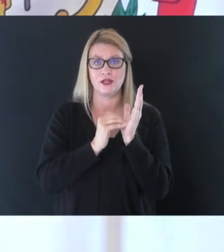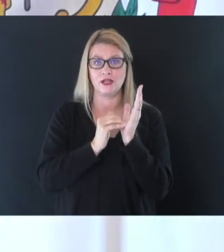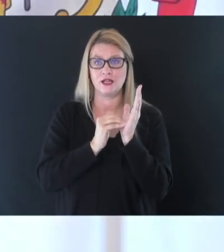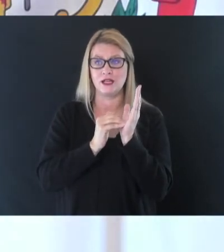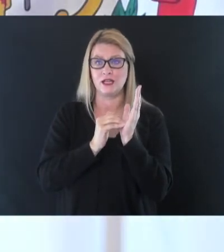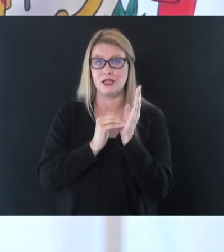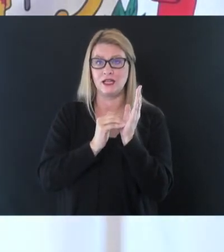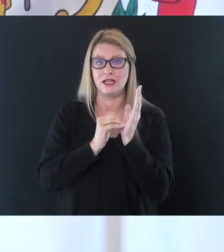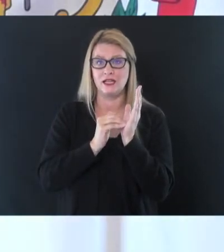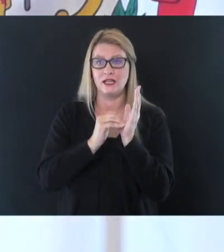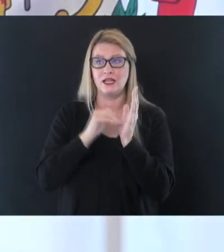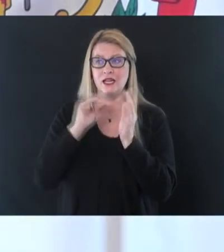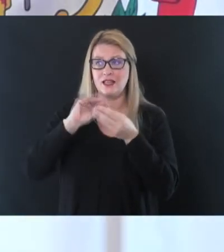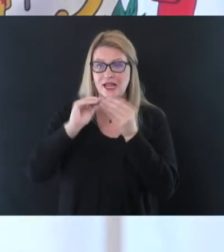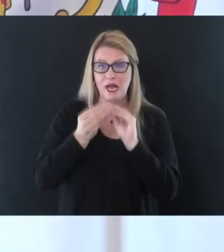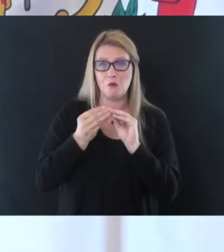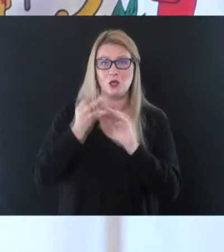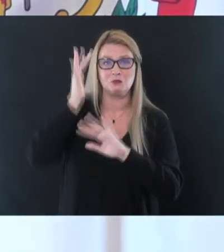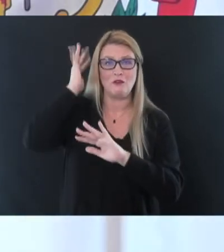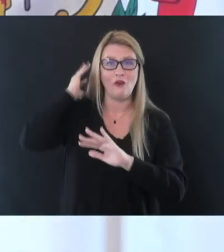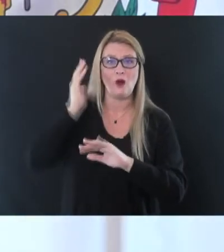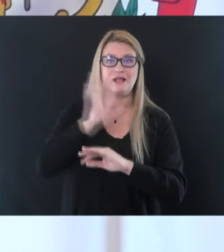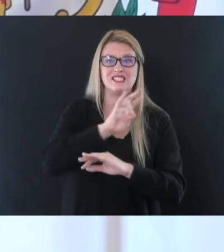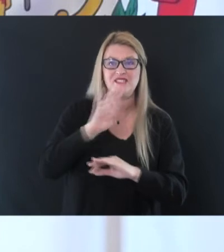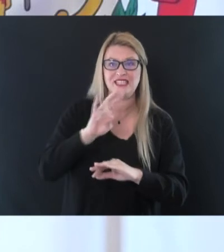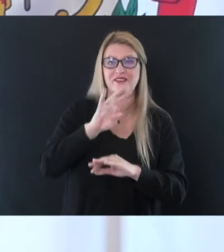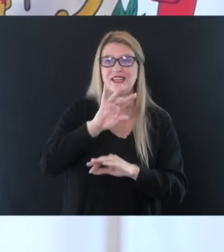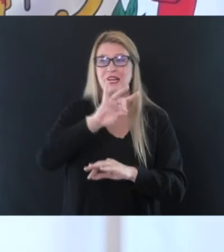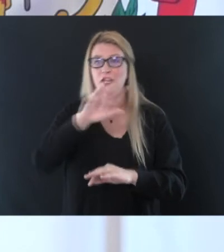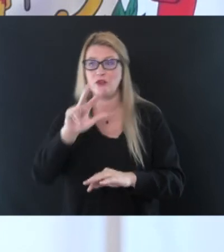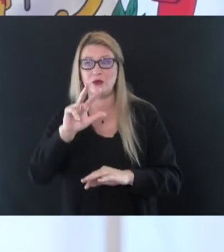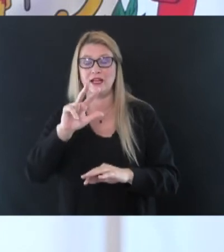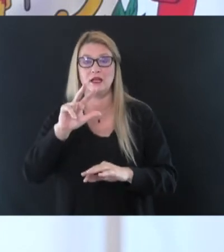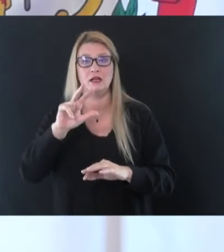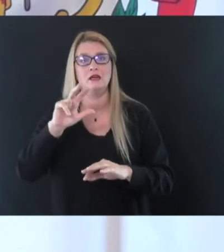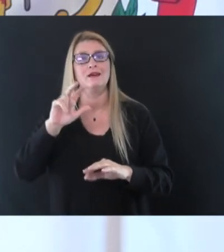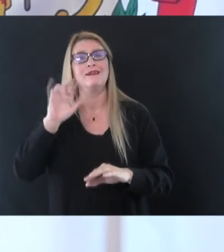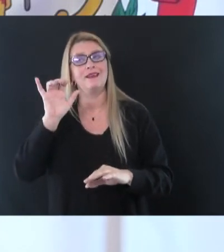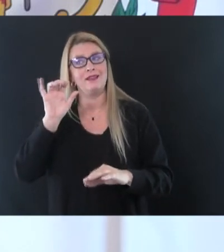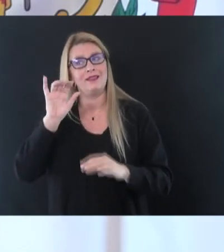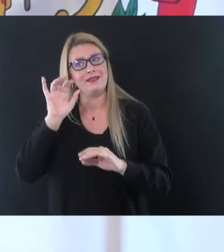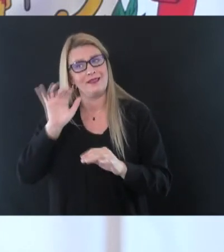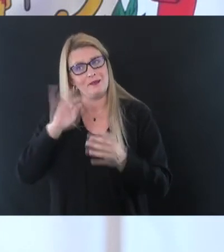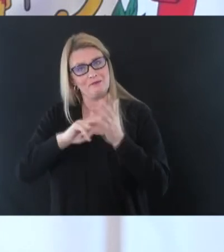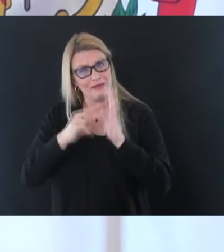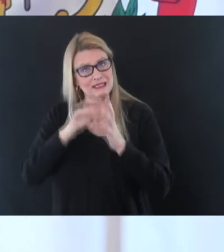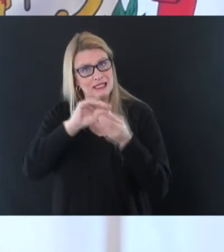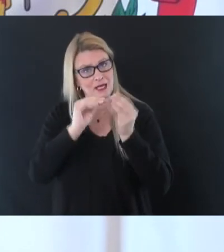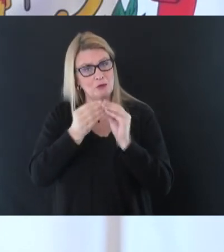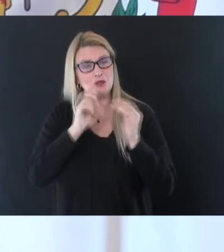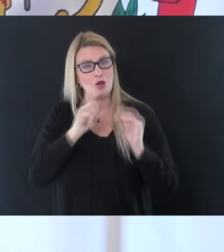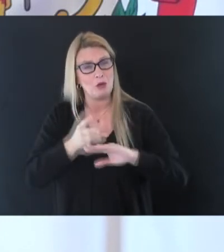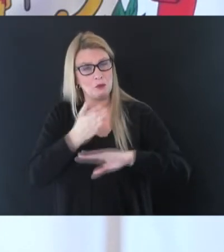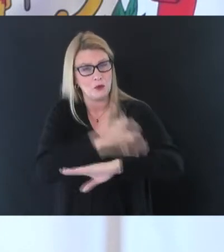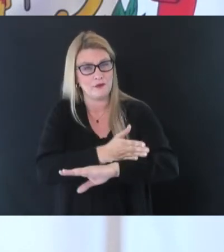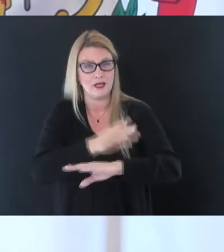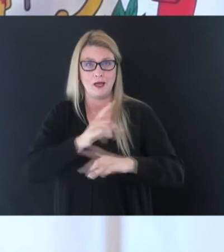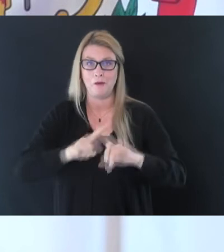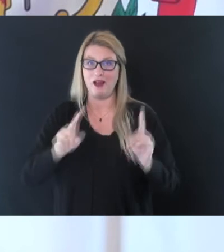were 77, 83, like that and everything, and the numbers are getting somewhat better, but